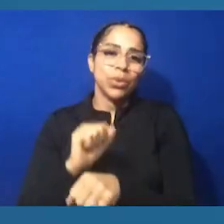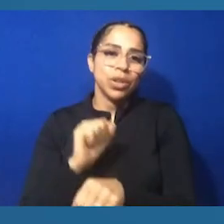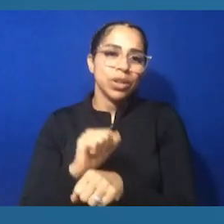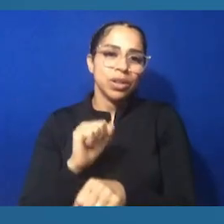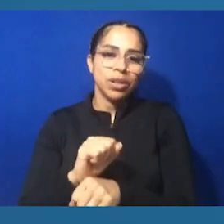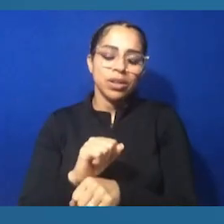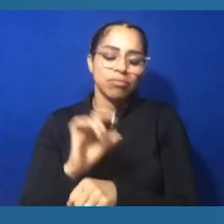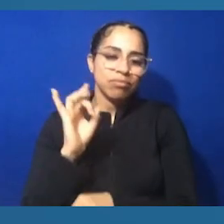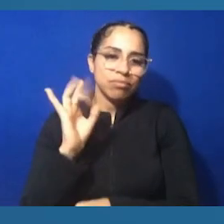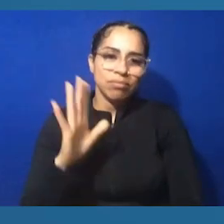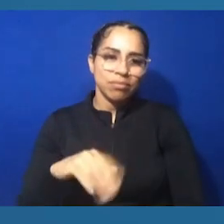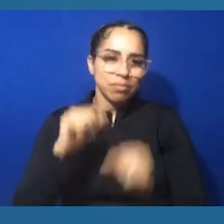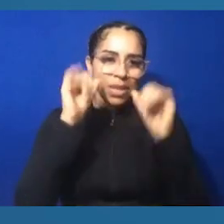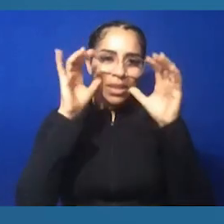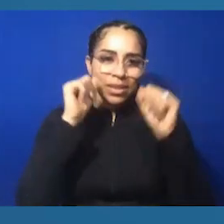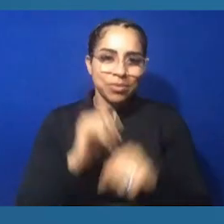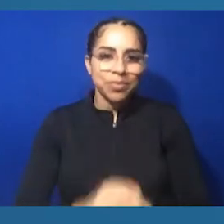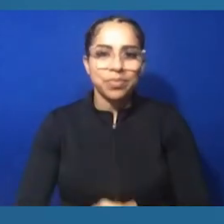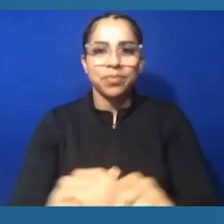So